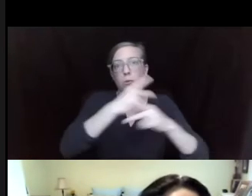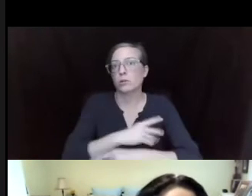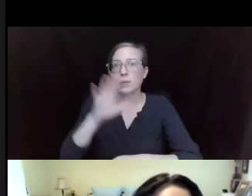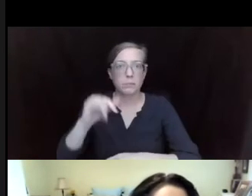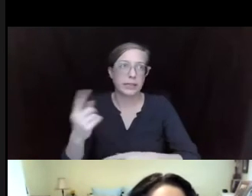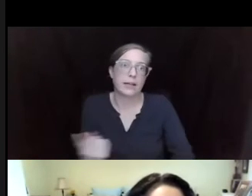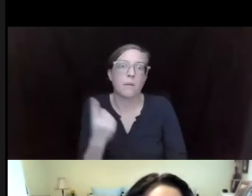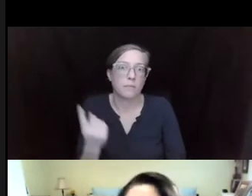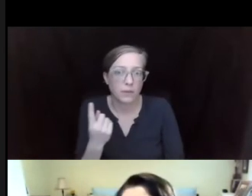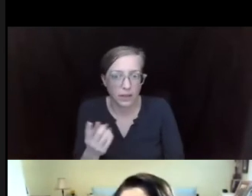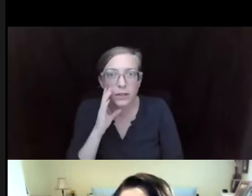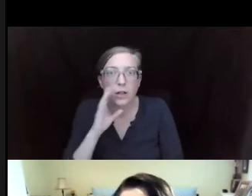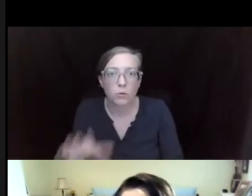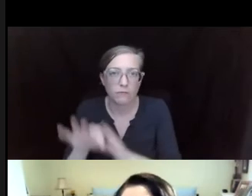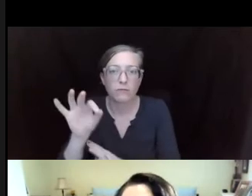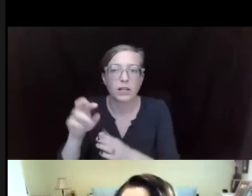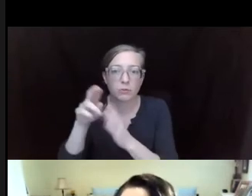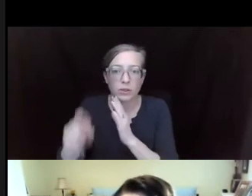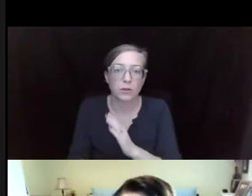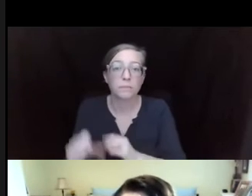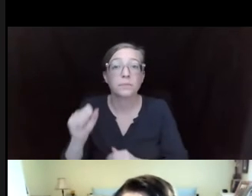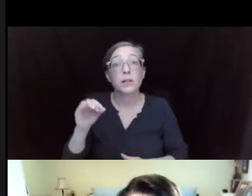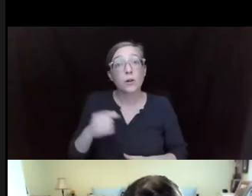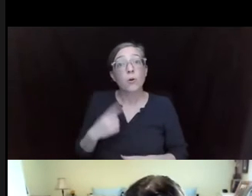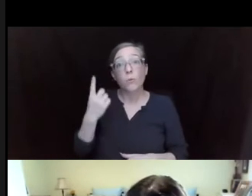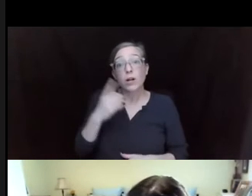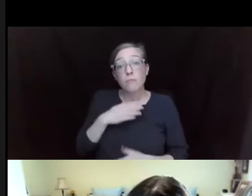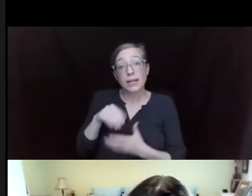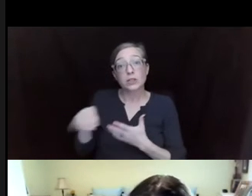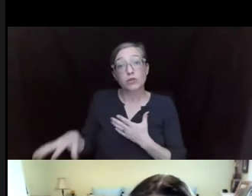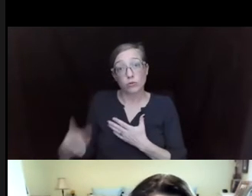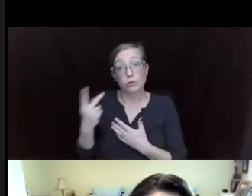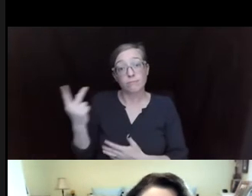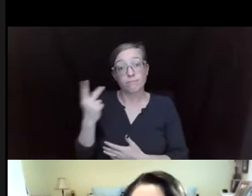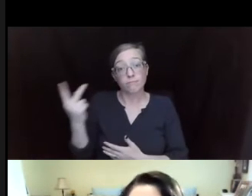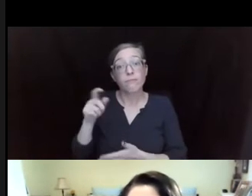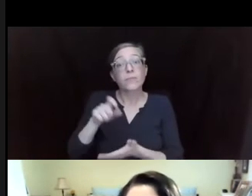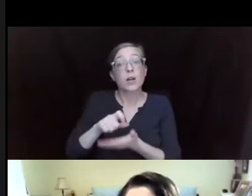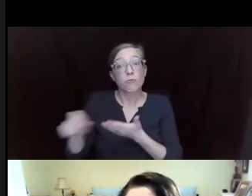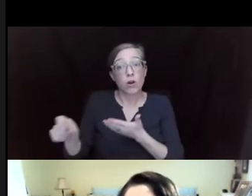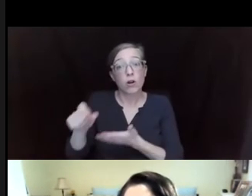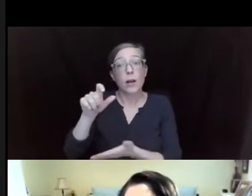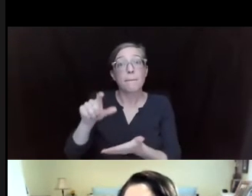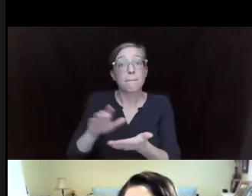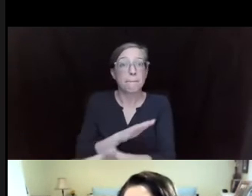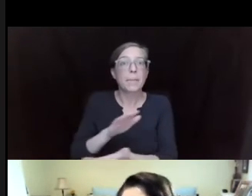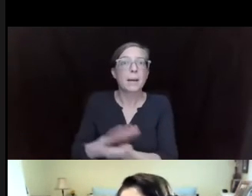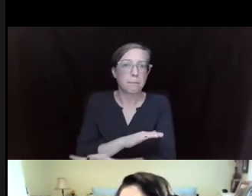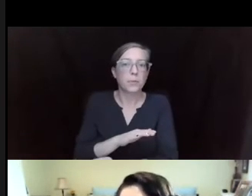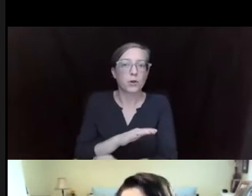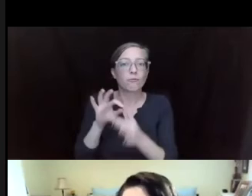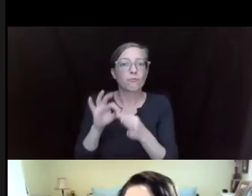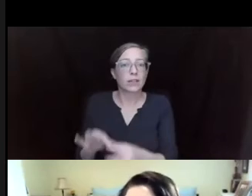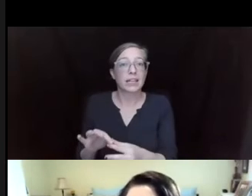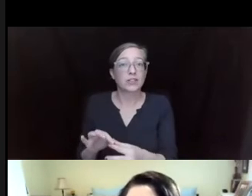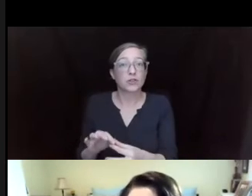in 2019, my student Nicole and I wrote a review paper on the use of correction factors. And here you will see a big table with a lot of